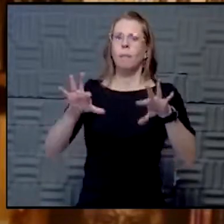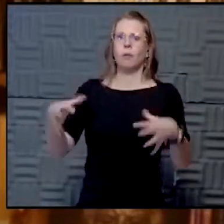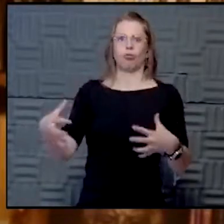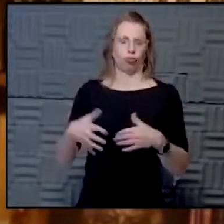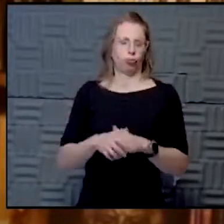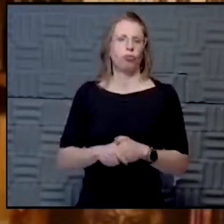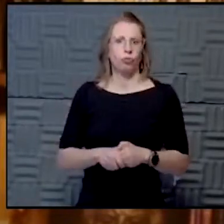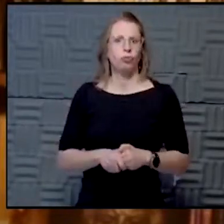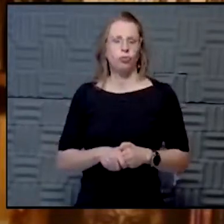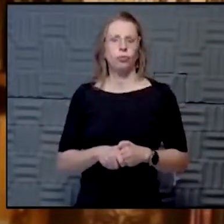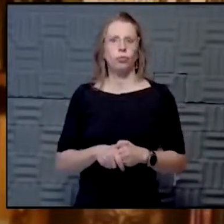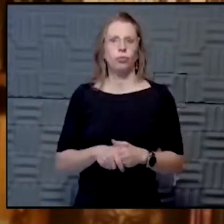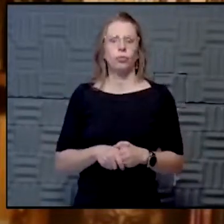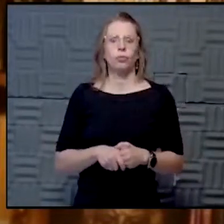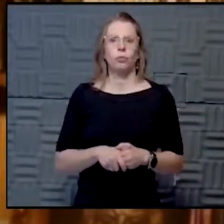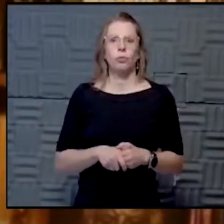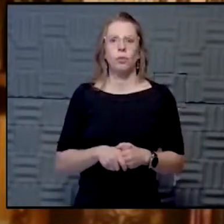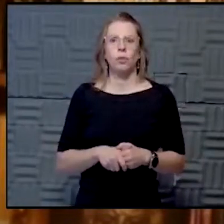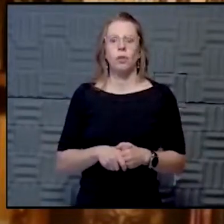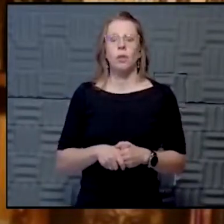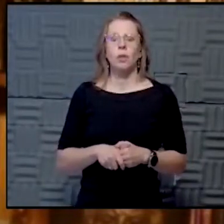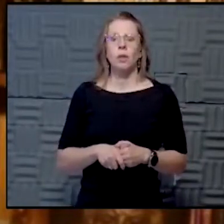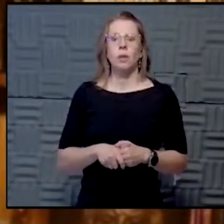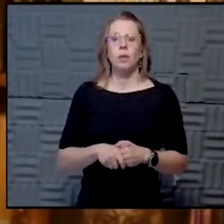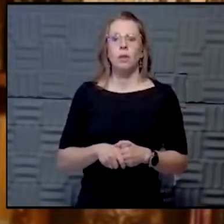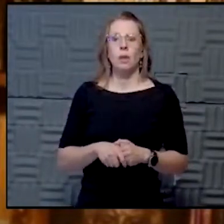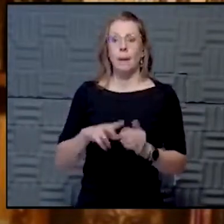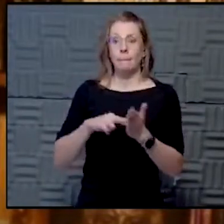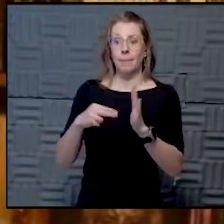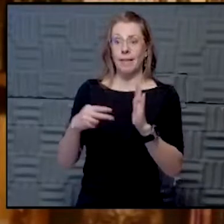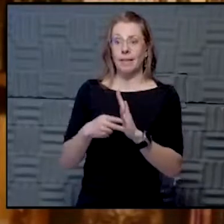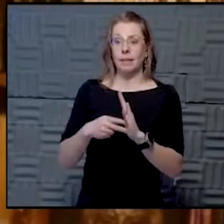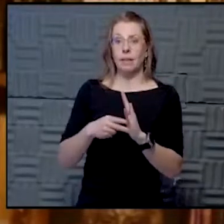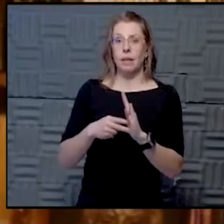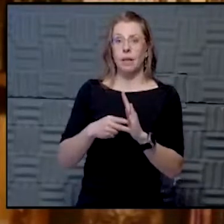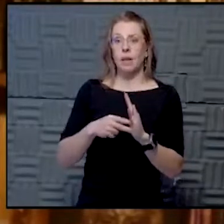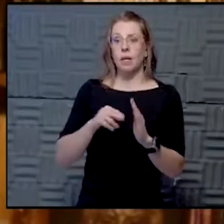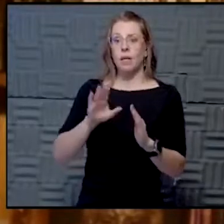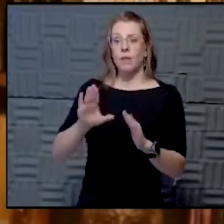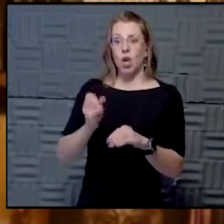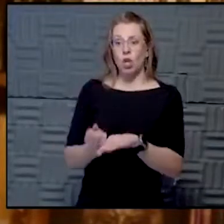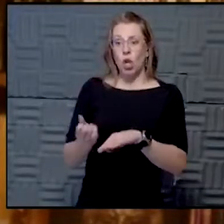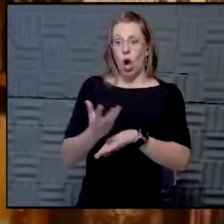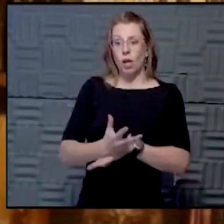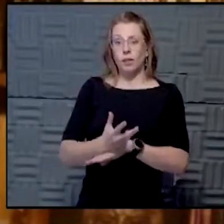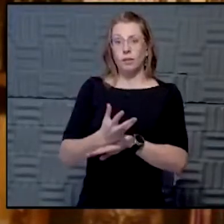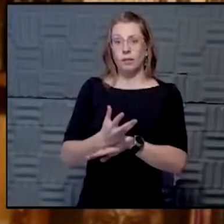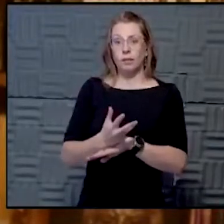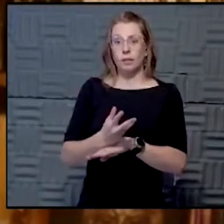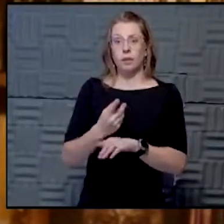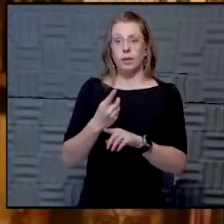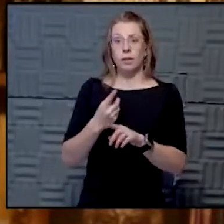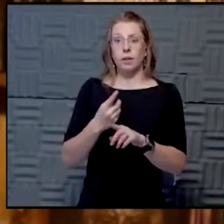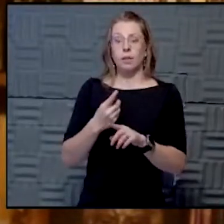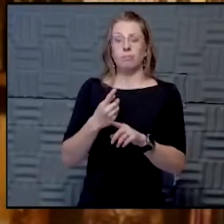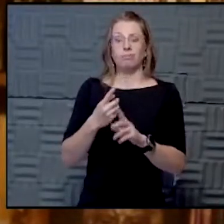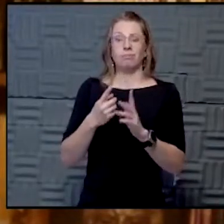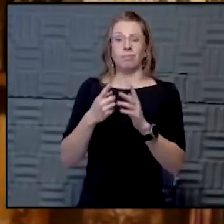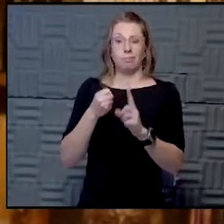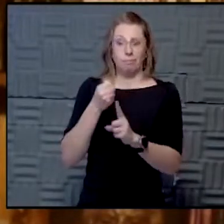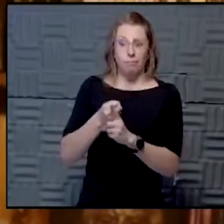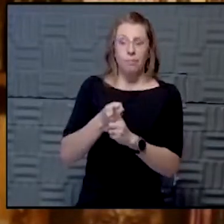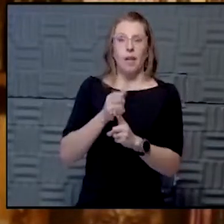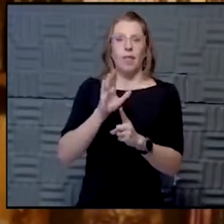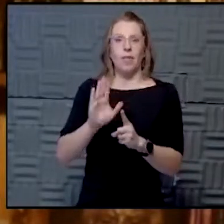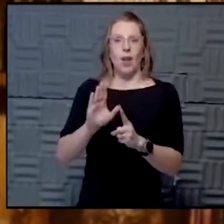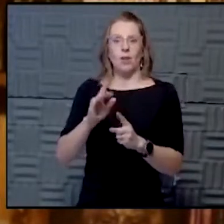a wide variety of potential underlying causes to their suffering. And I think one of the big mistakes